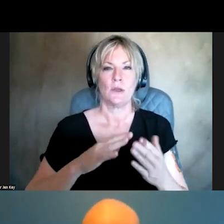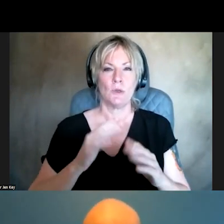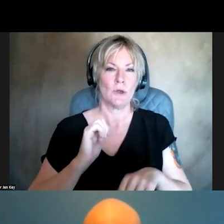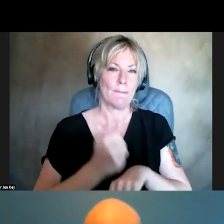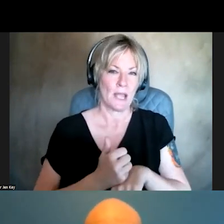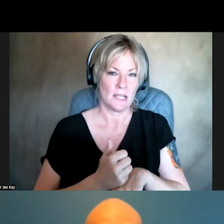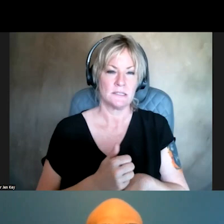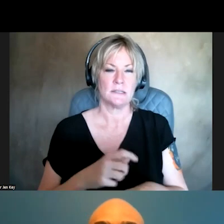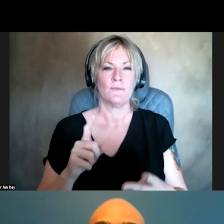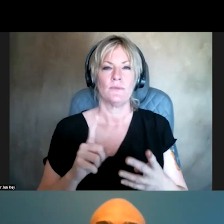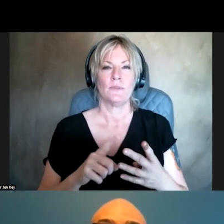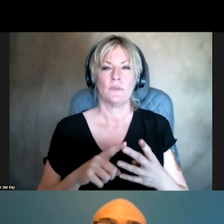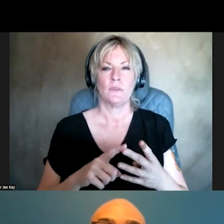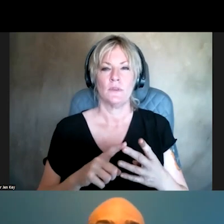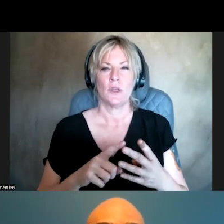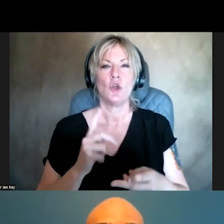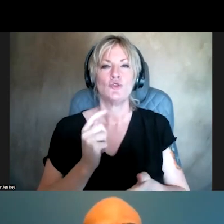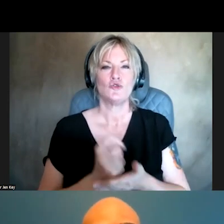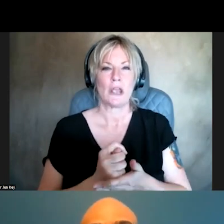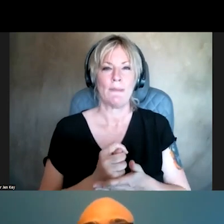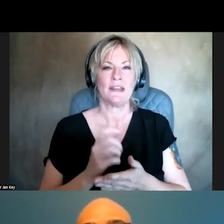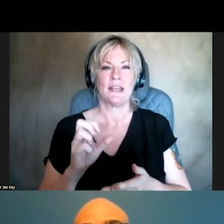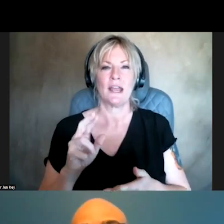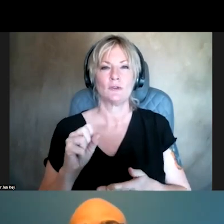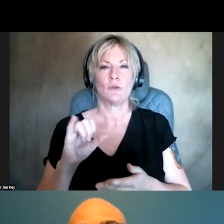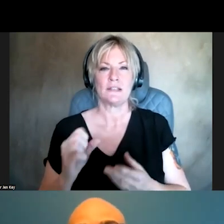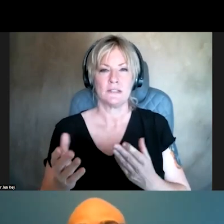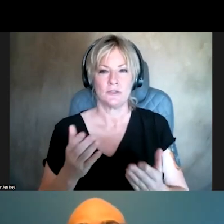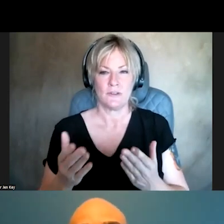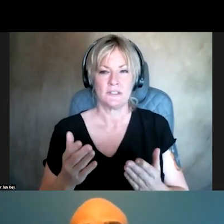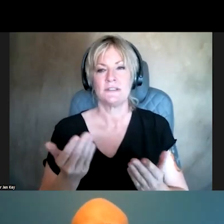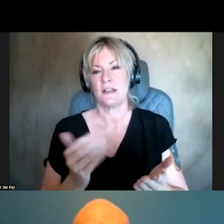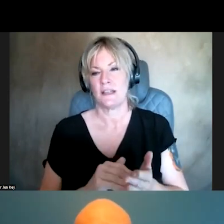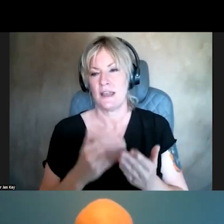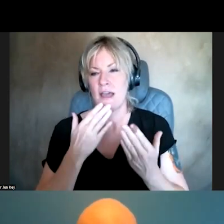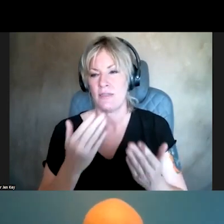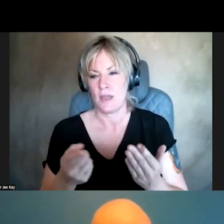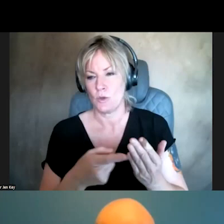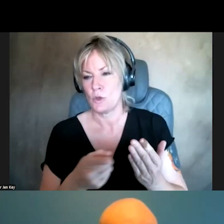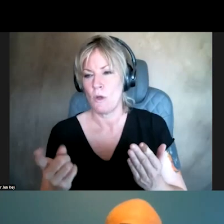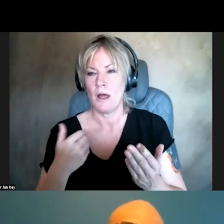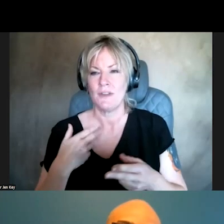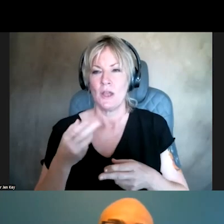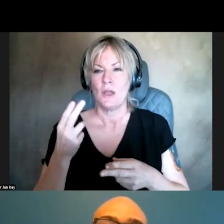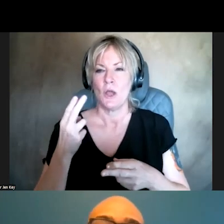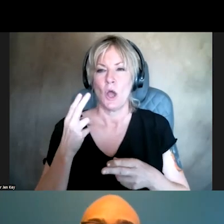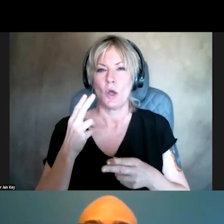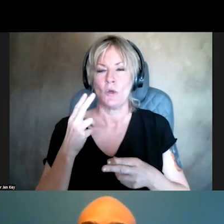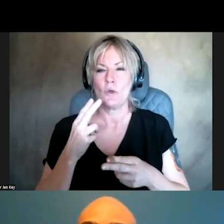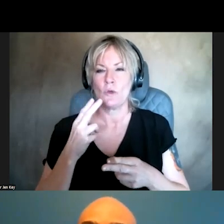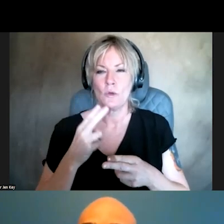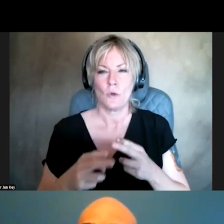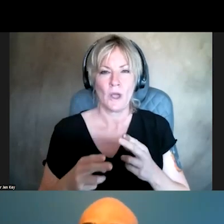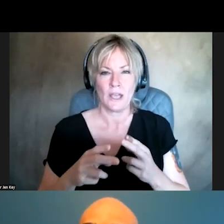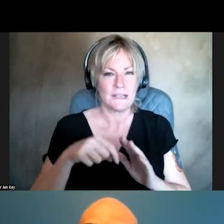prevention. Second is treatment and crisis services. And so again, I think you all, if there was a quick dive that you wanted to do on any section,